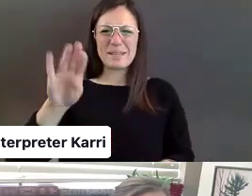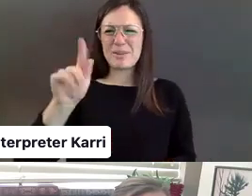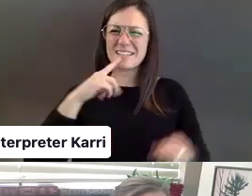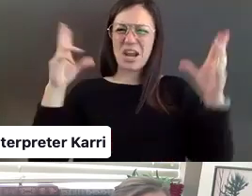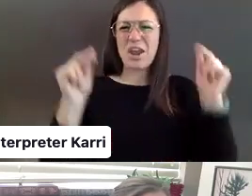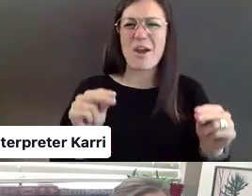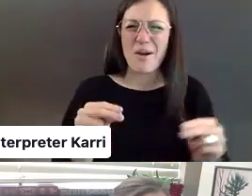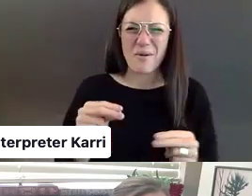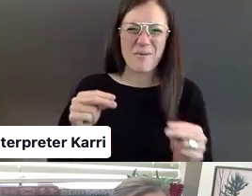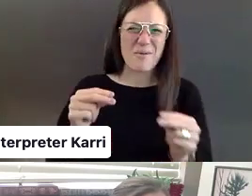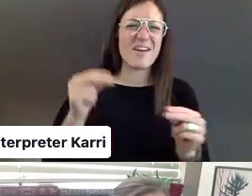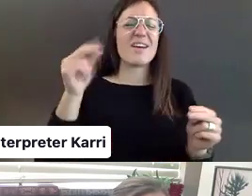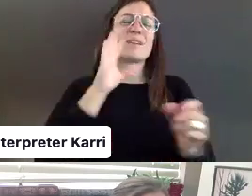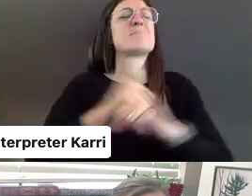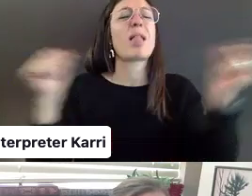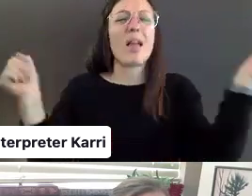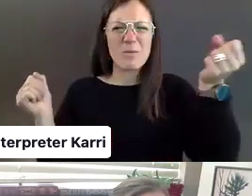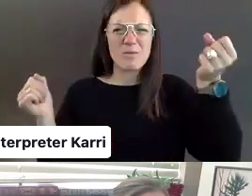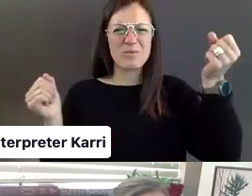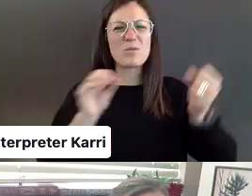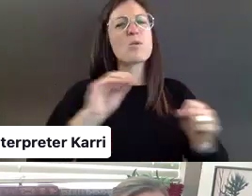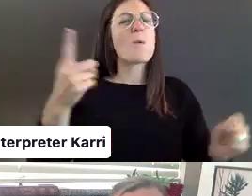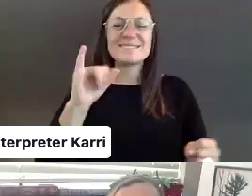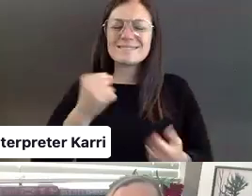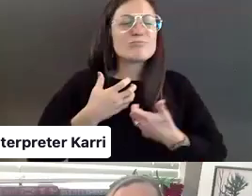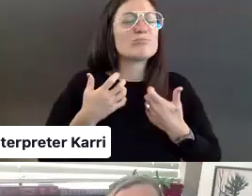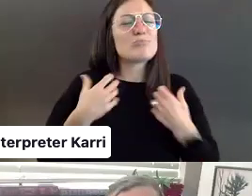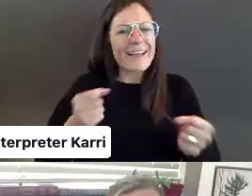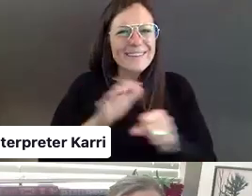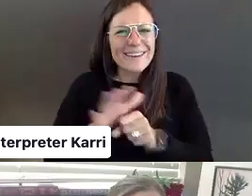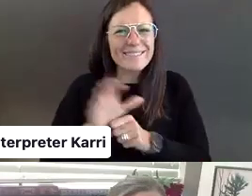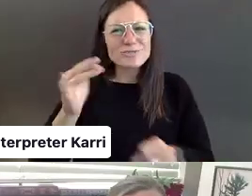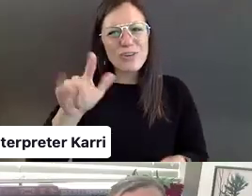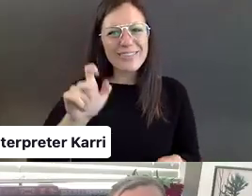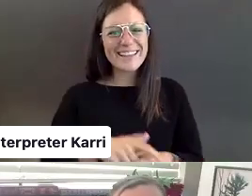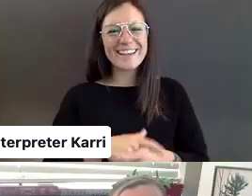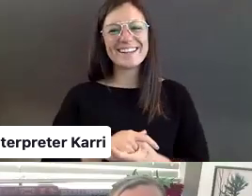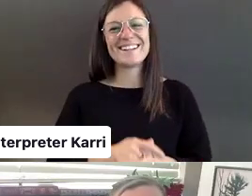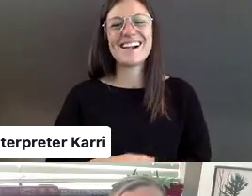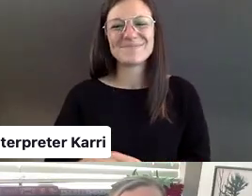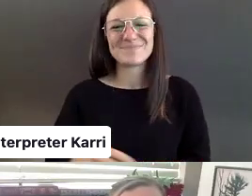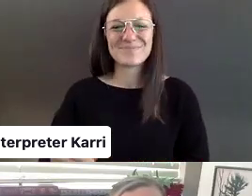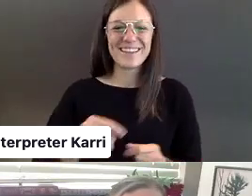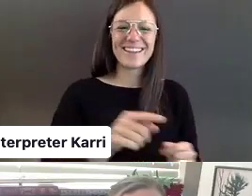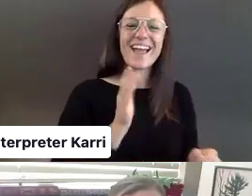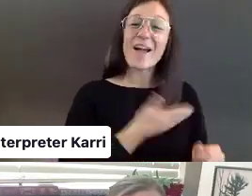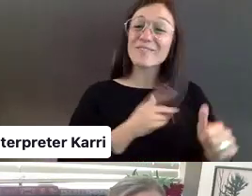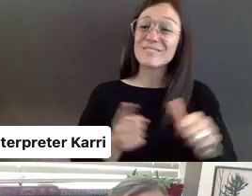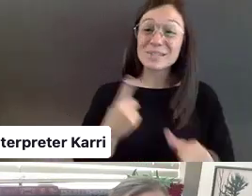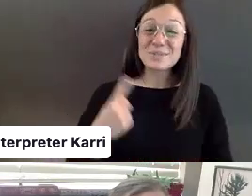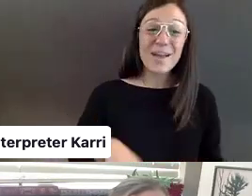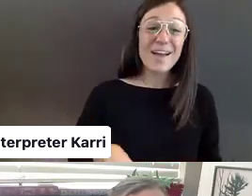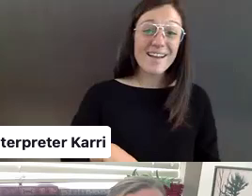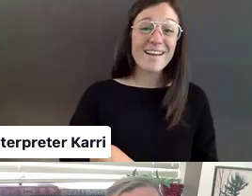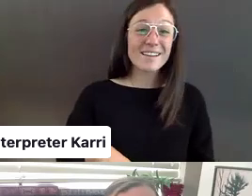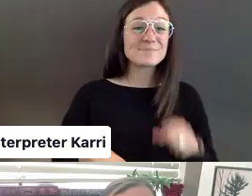pay for that. explode. Nobody's brave enough, Charlie. Yeah. It's our first one. Yeah. It's